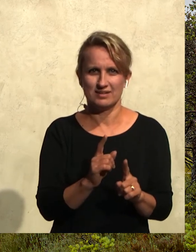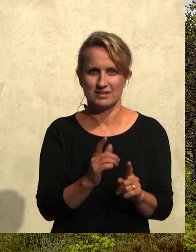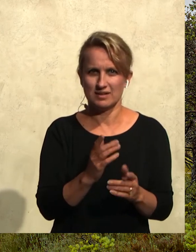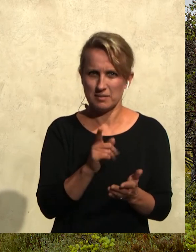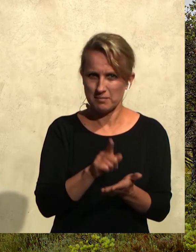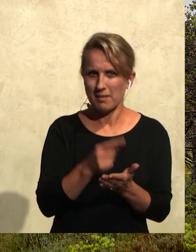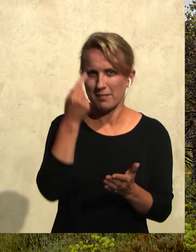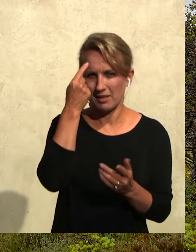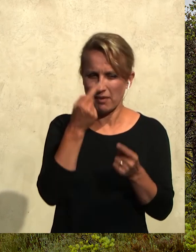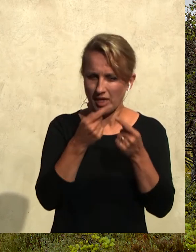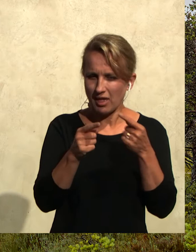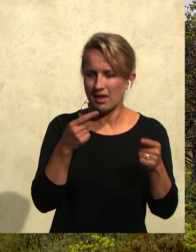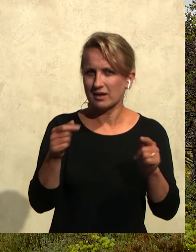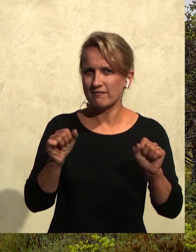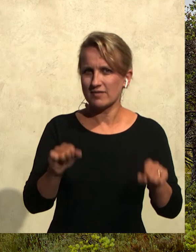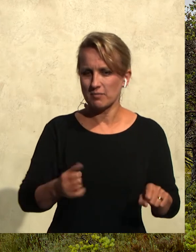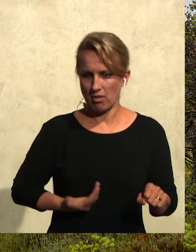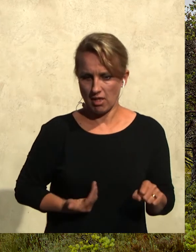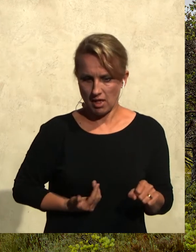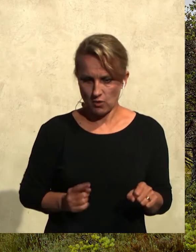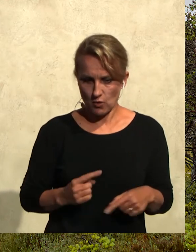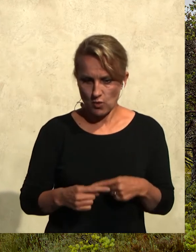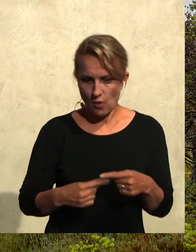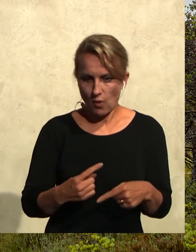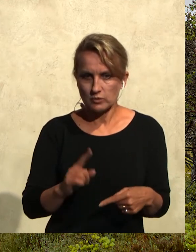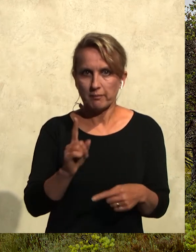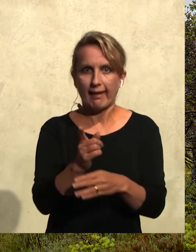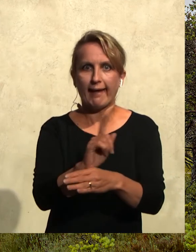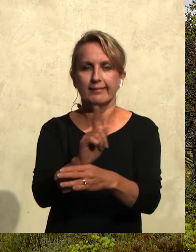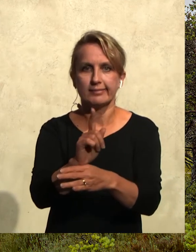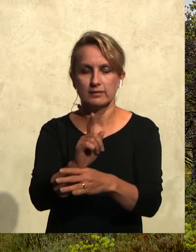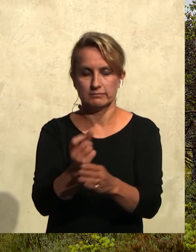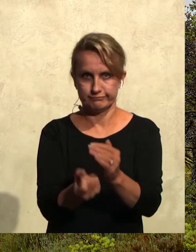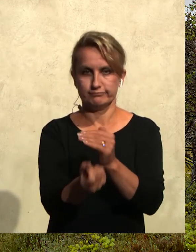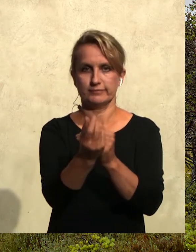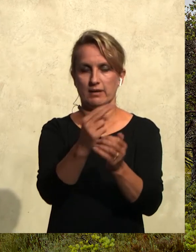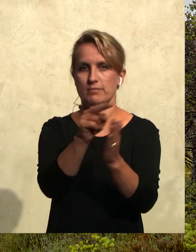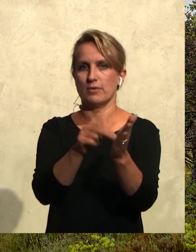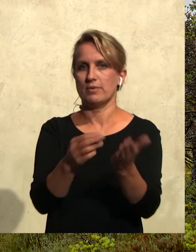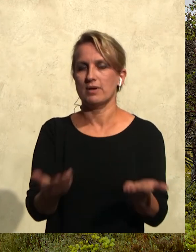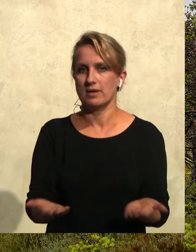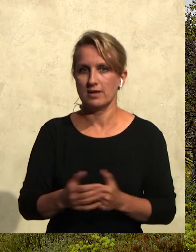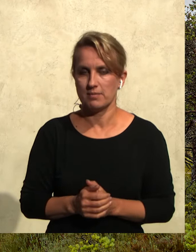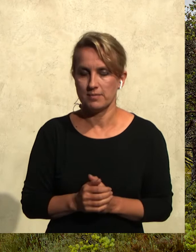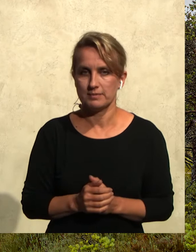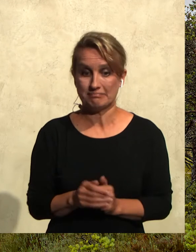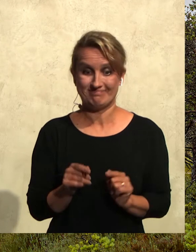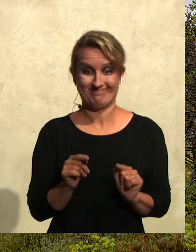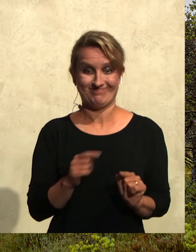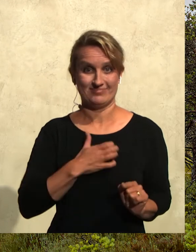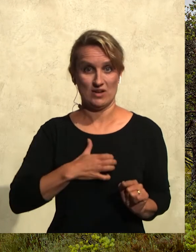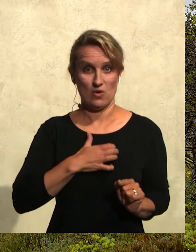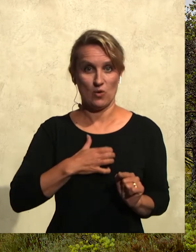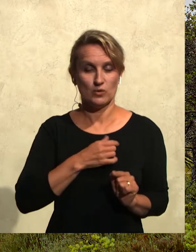dimensions of prevention and the targets for that. So it could be around mental health promotion, prevention, remission,